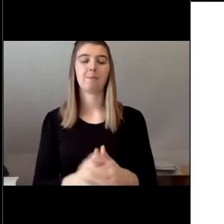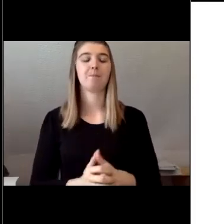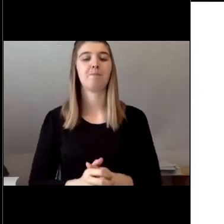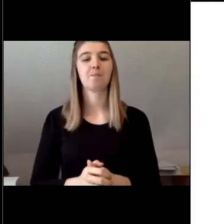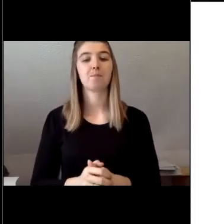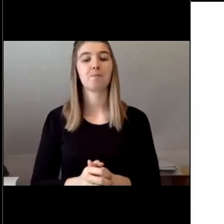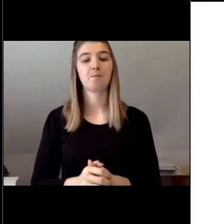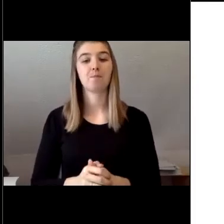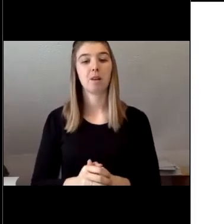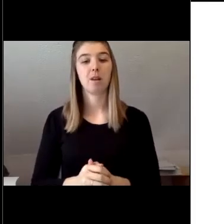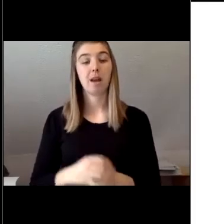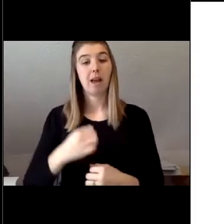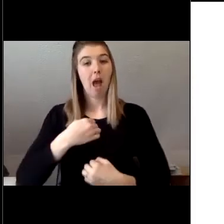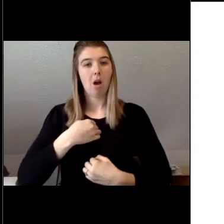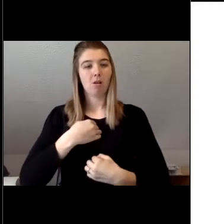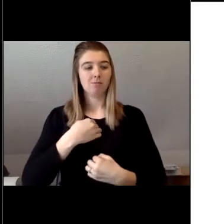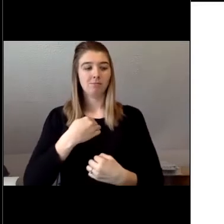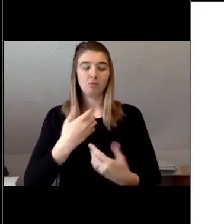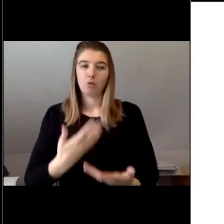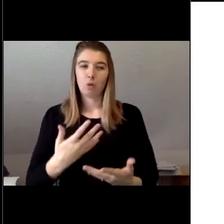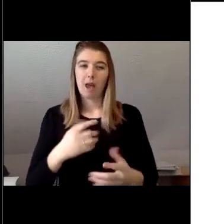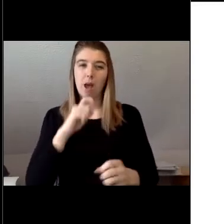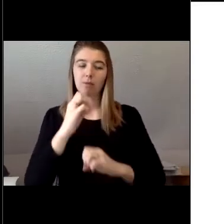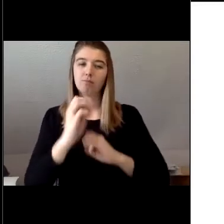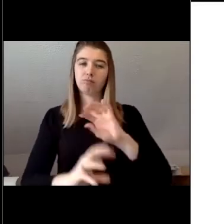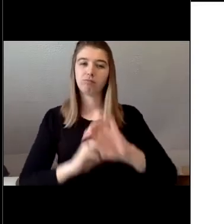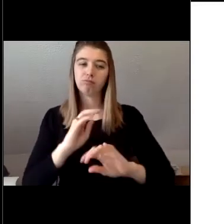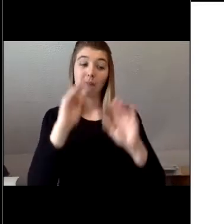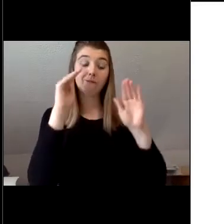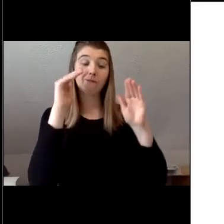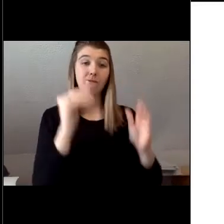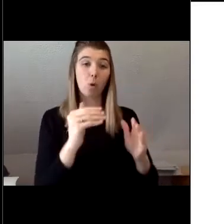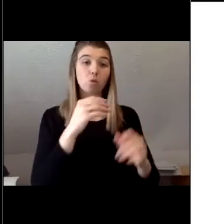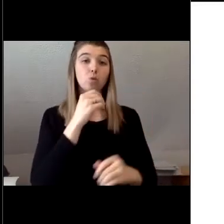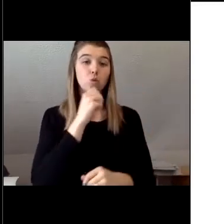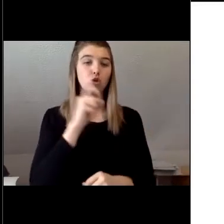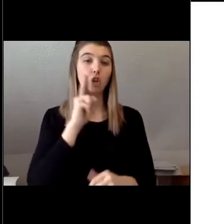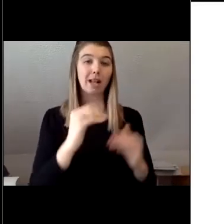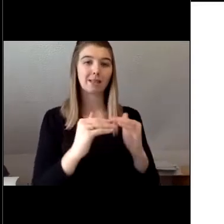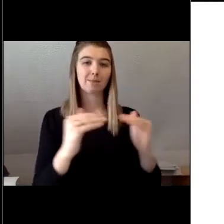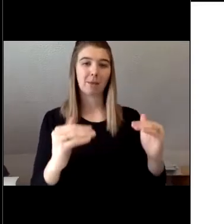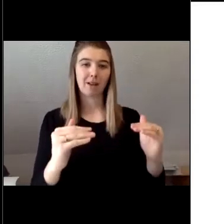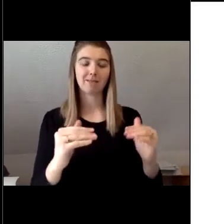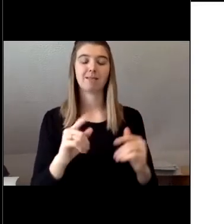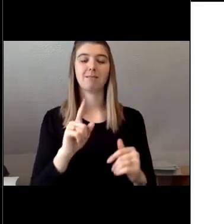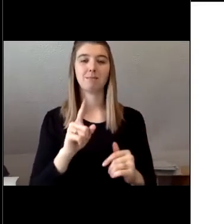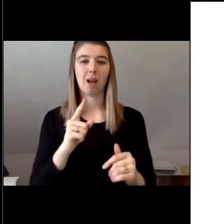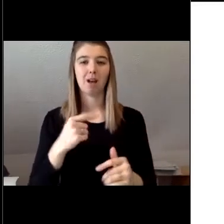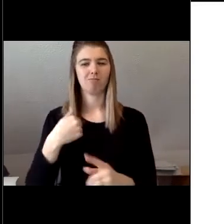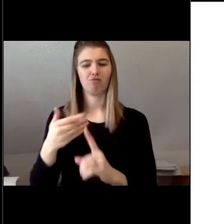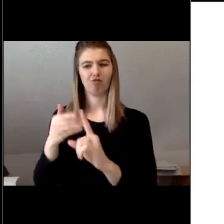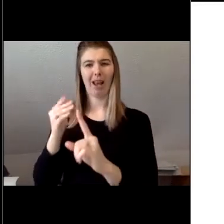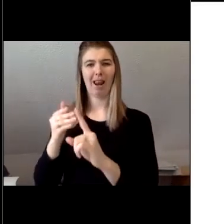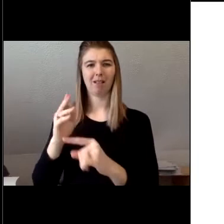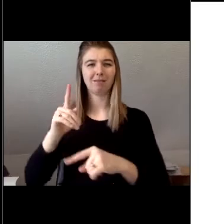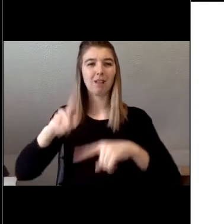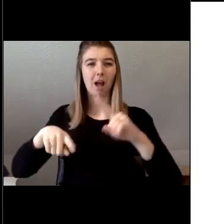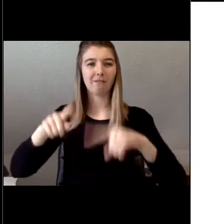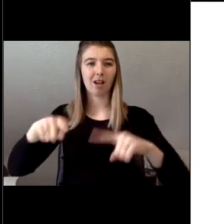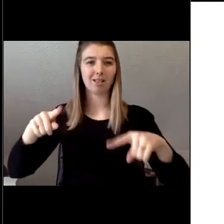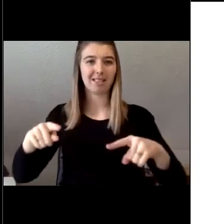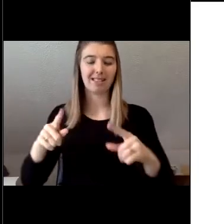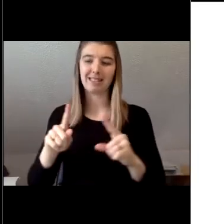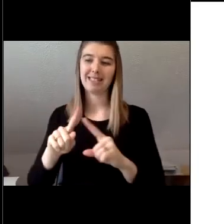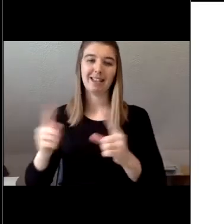of discussion today and what I'll be talking about is gender parity, we really recognize that diversity is lacking along many